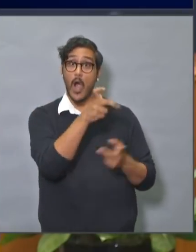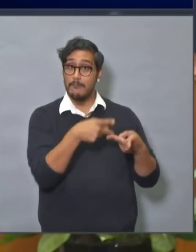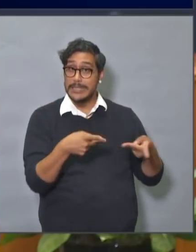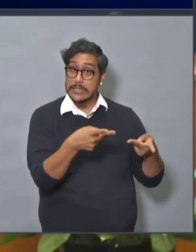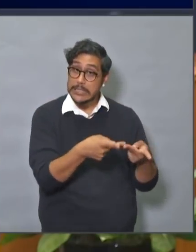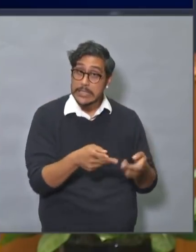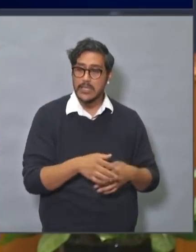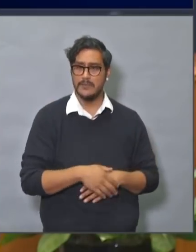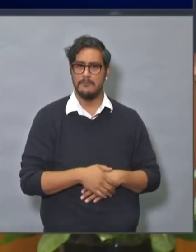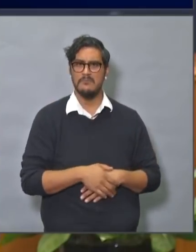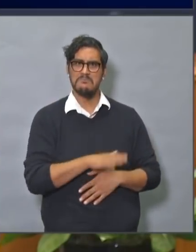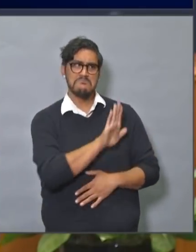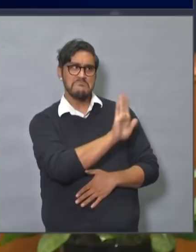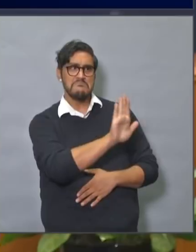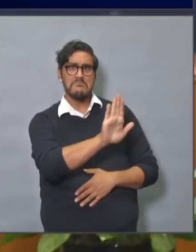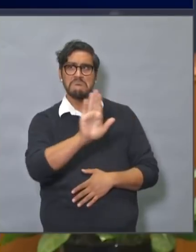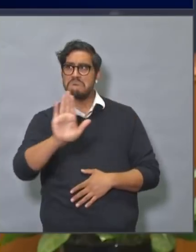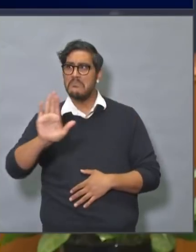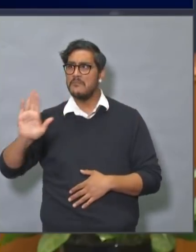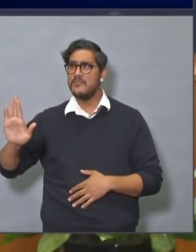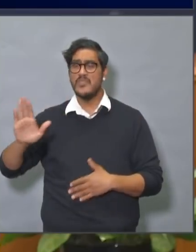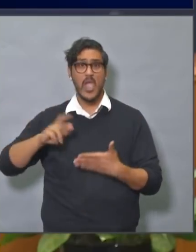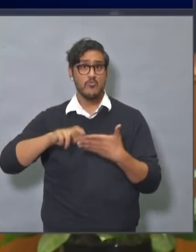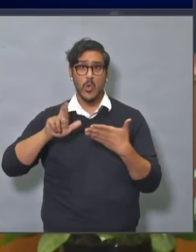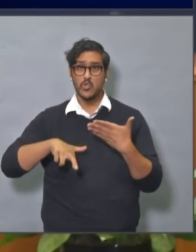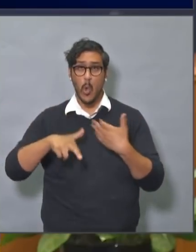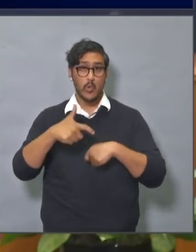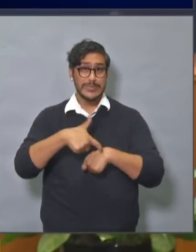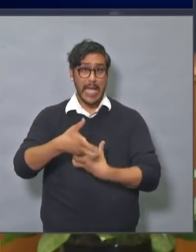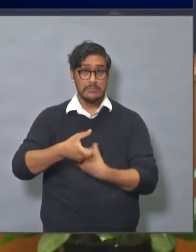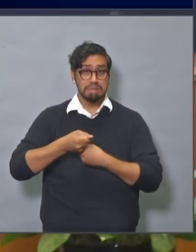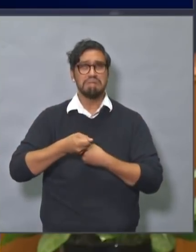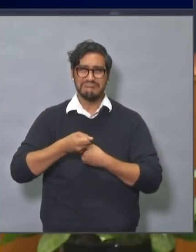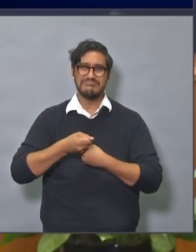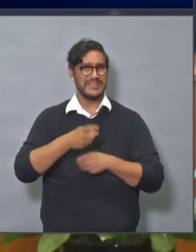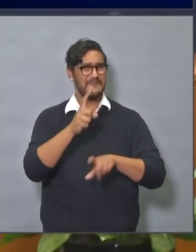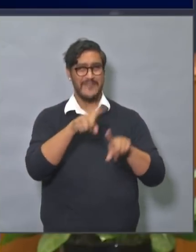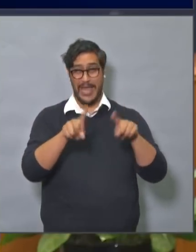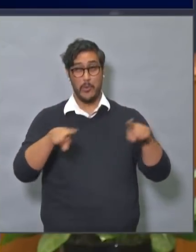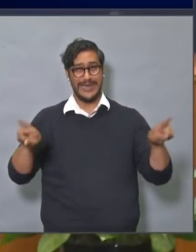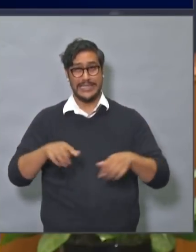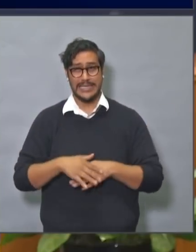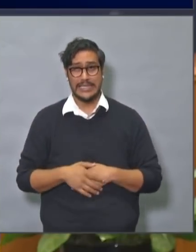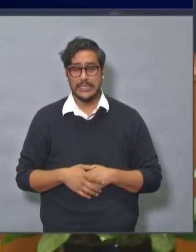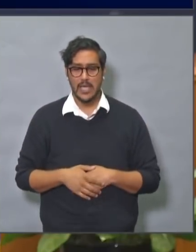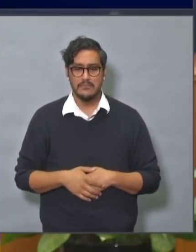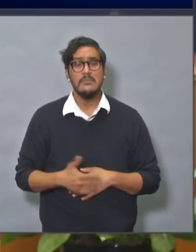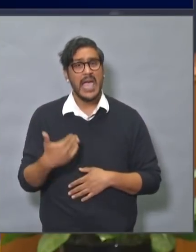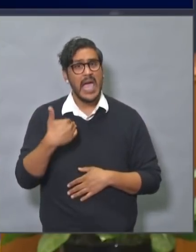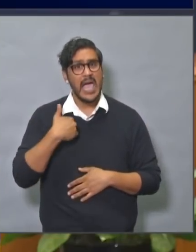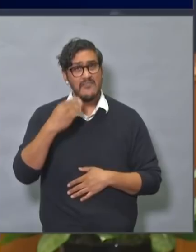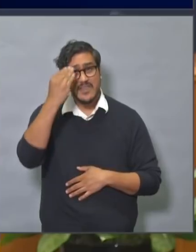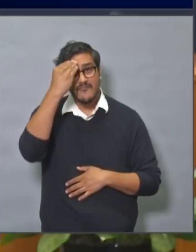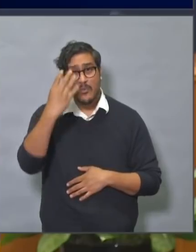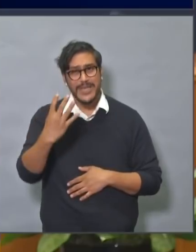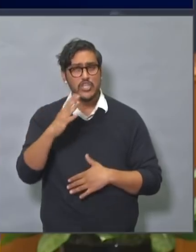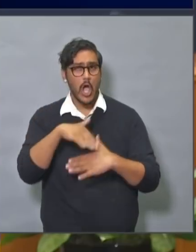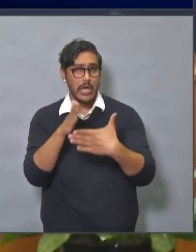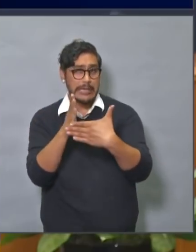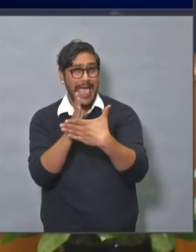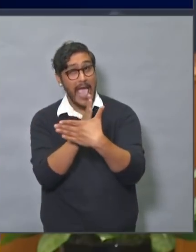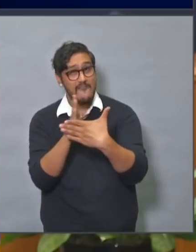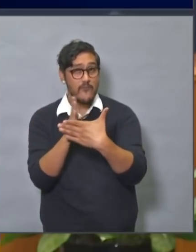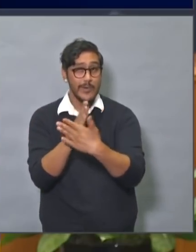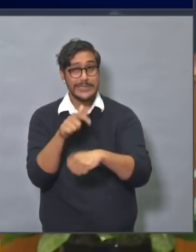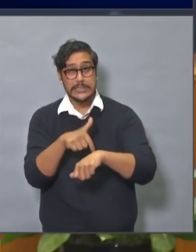turnaround times are different based on all of those different sites for receiving testing. There is information on the average turnaround